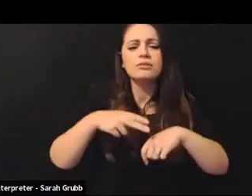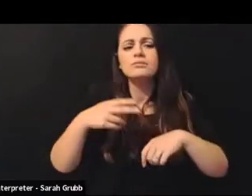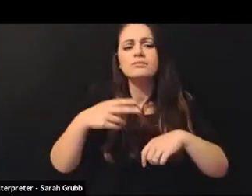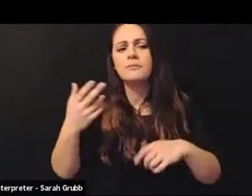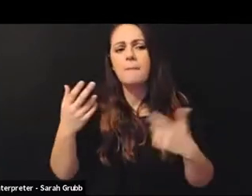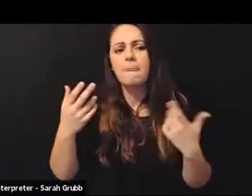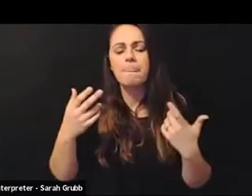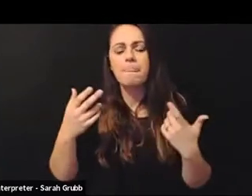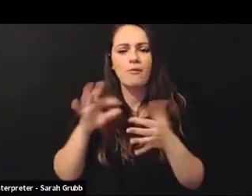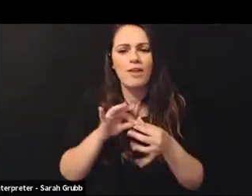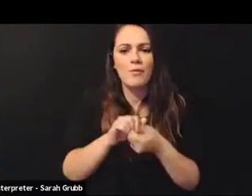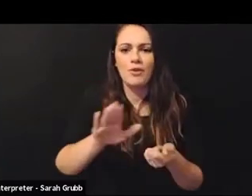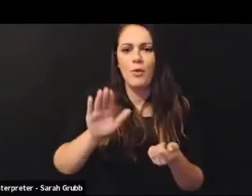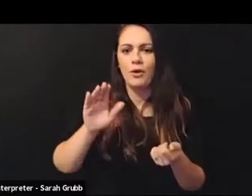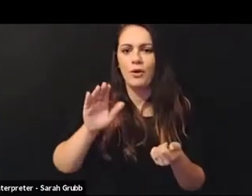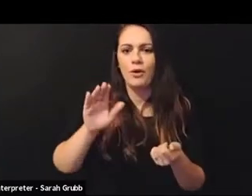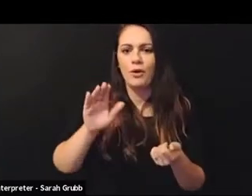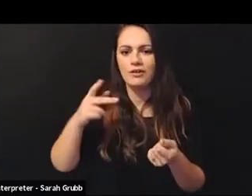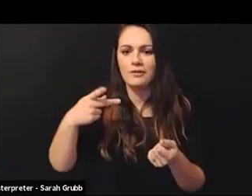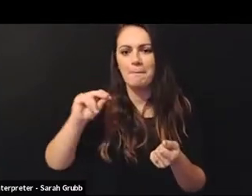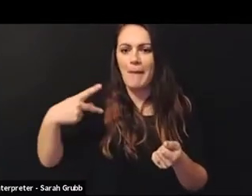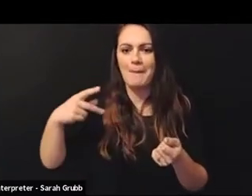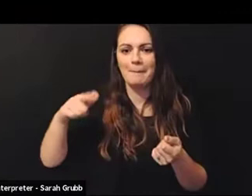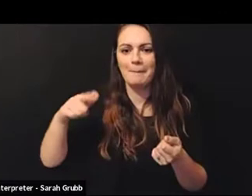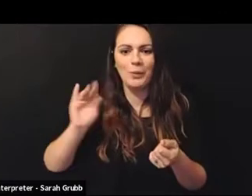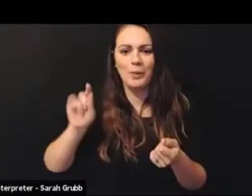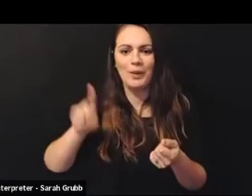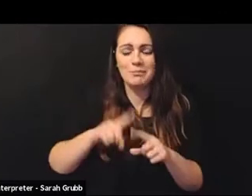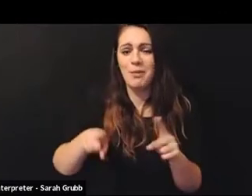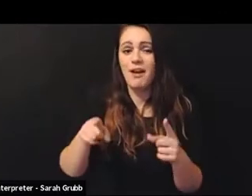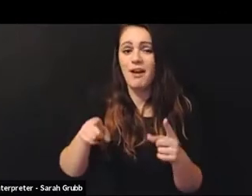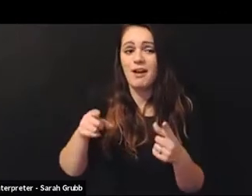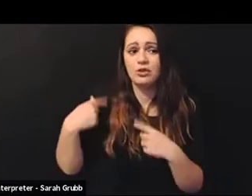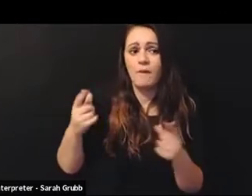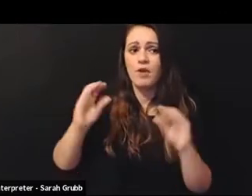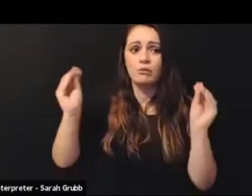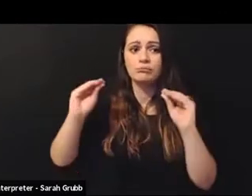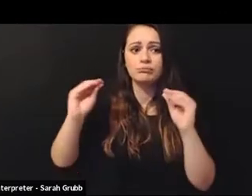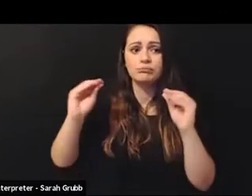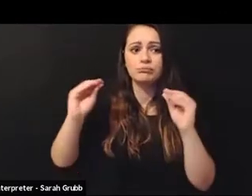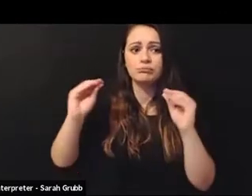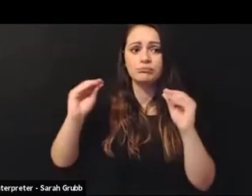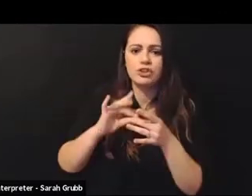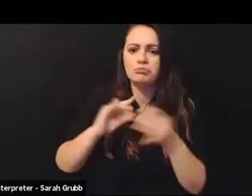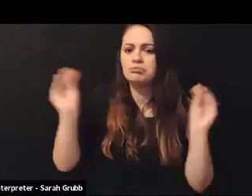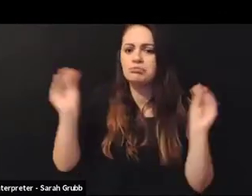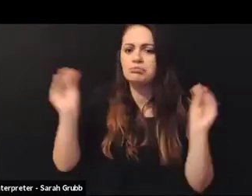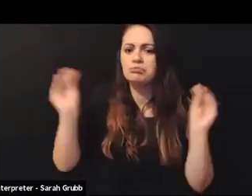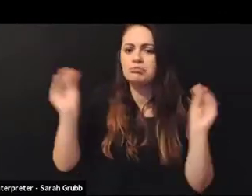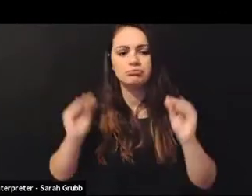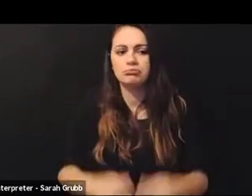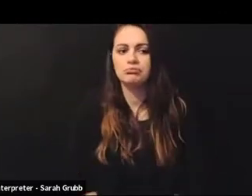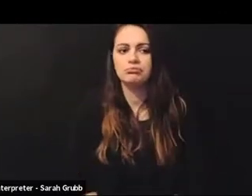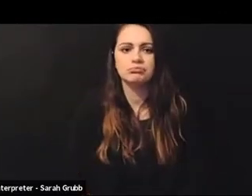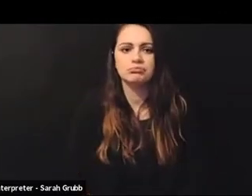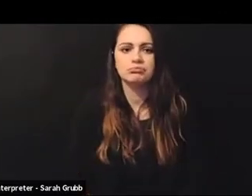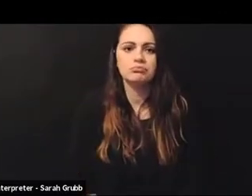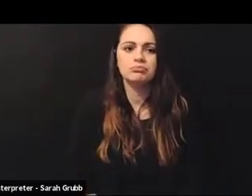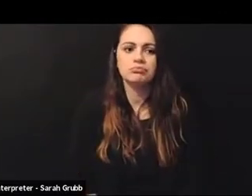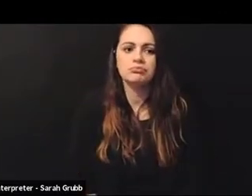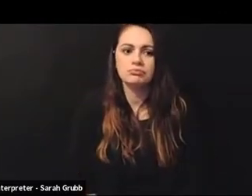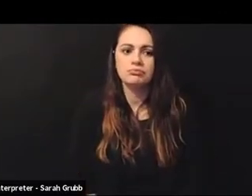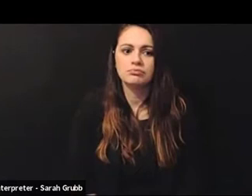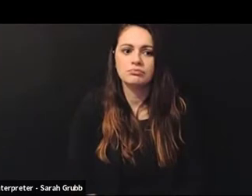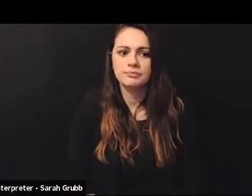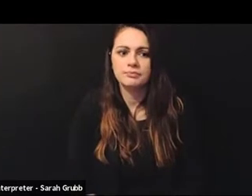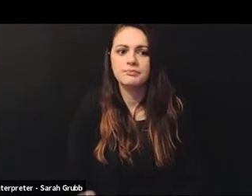quiz you had, but no, so far, no questions or comments in the chat box. Okay. And looks like people are still